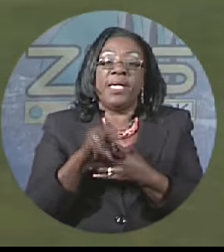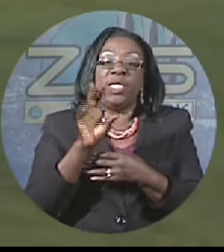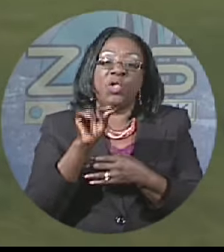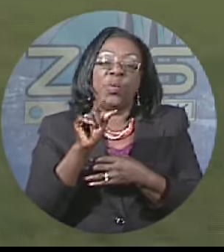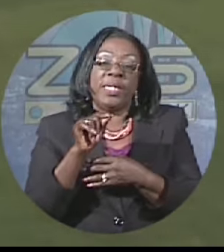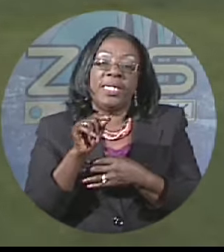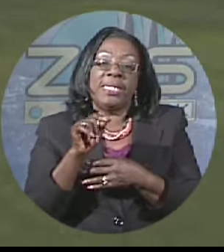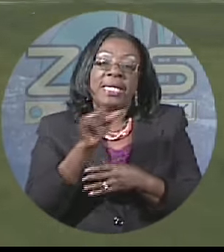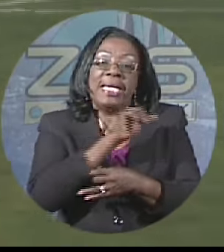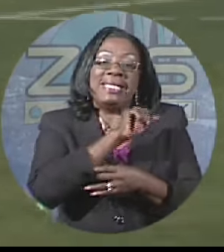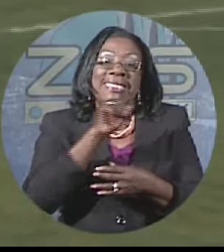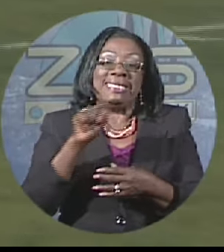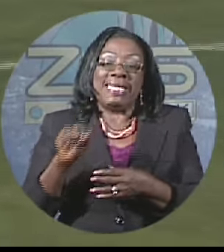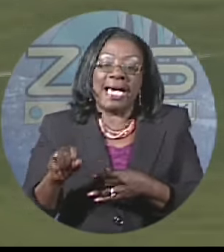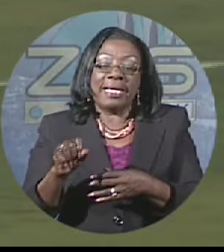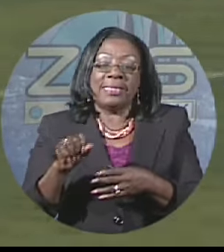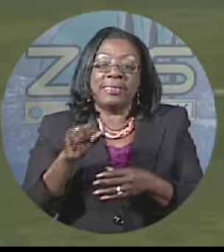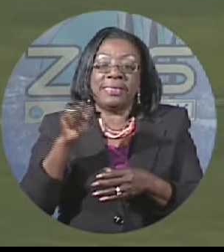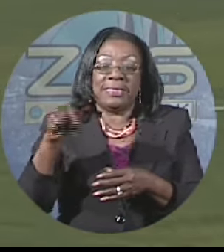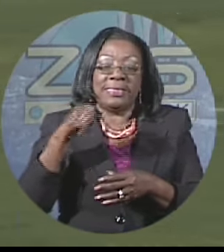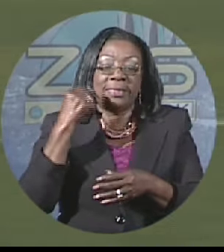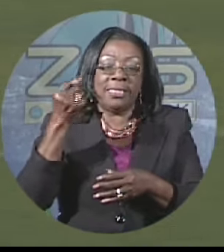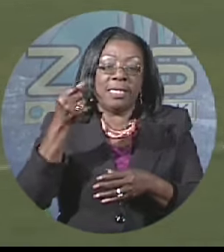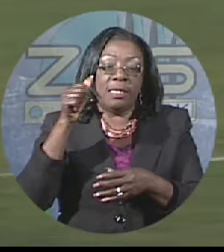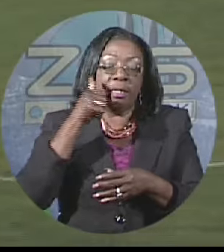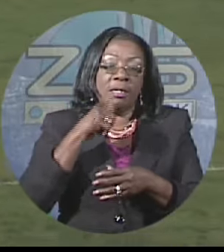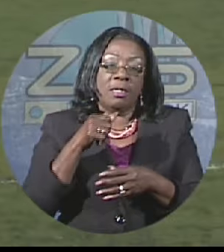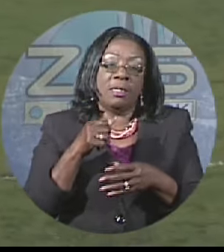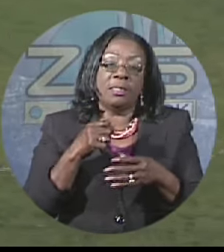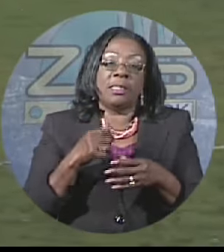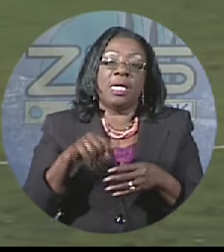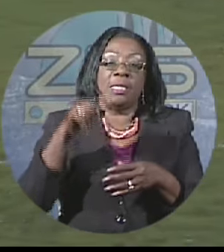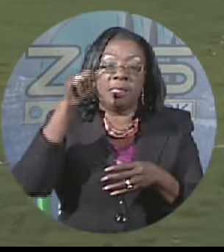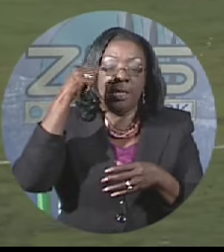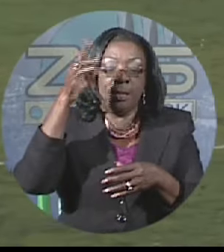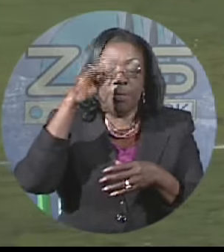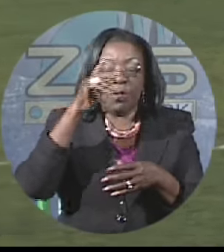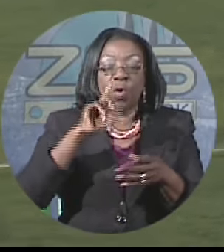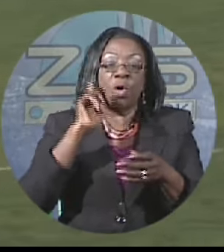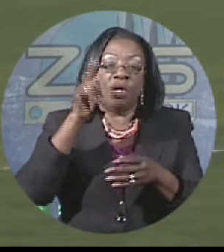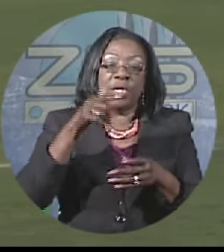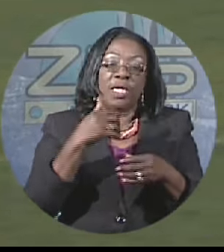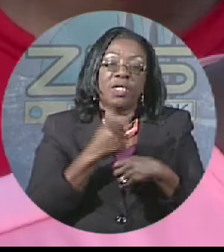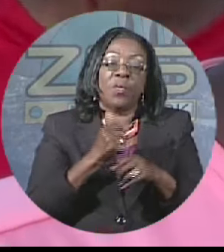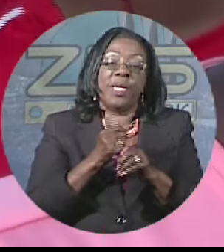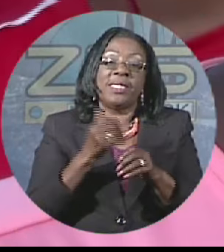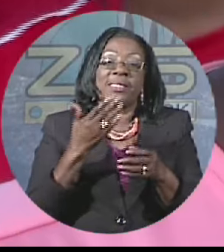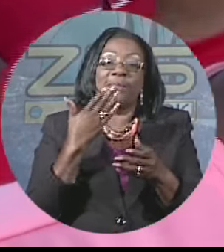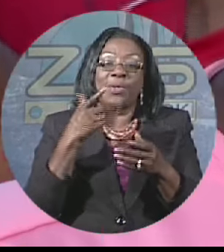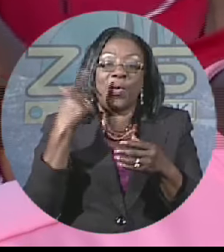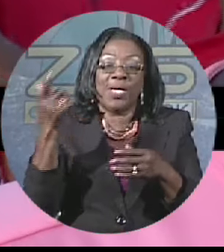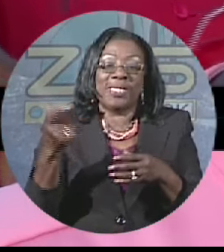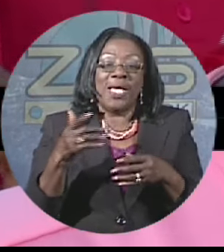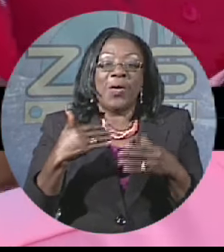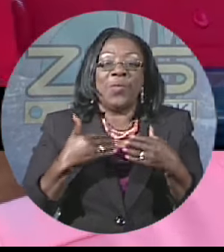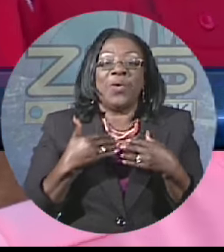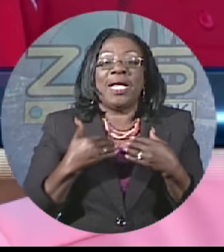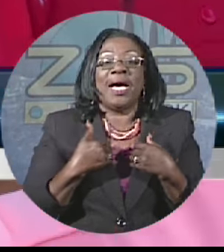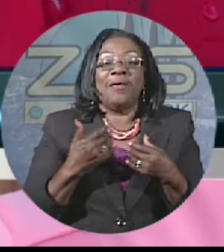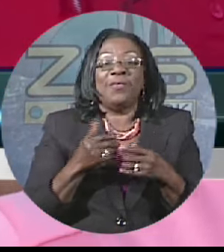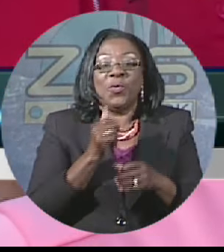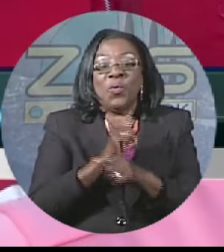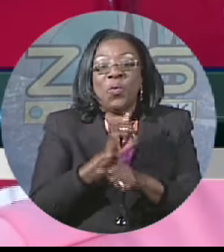senior girls, along with St. Andrews and St. John's senior boys, all looking to make some noise. We're going to have to work